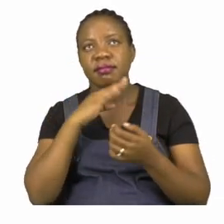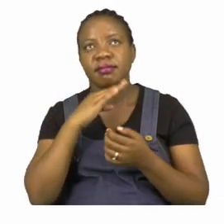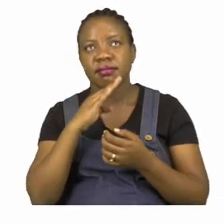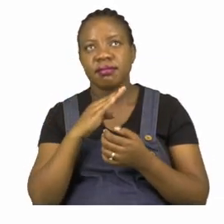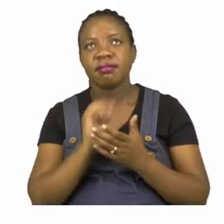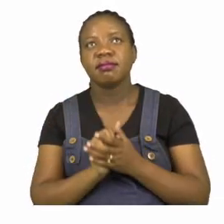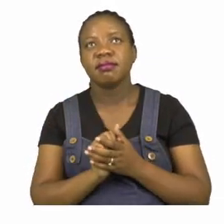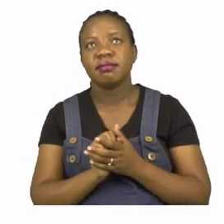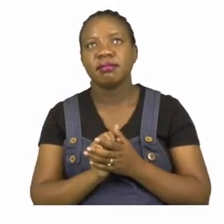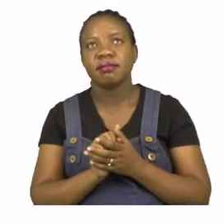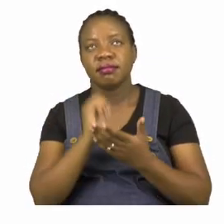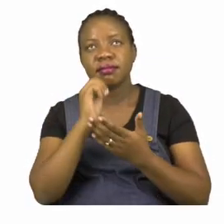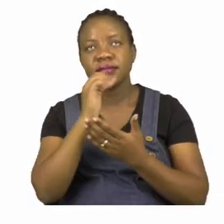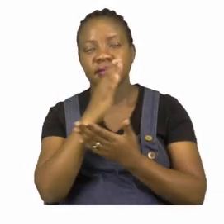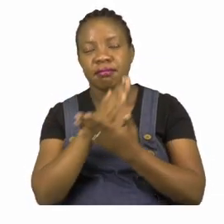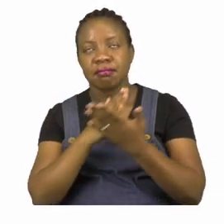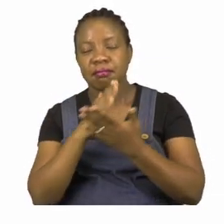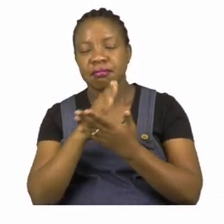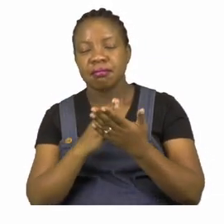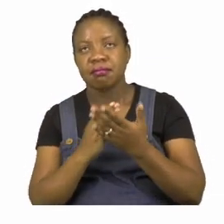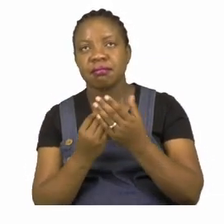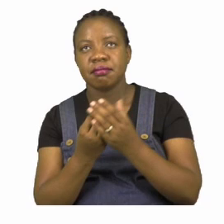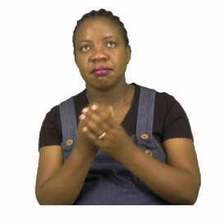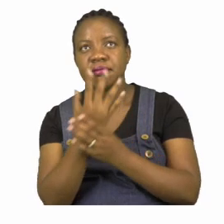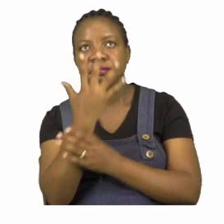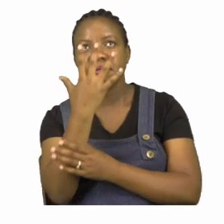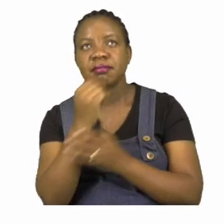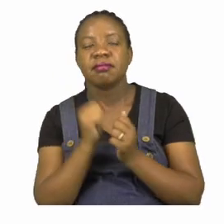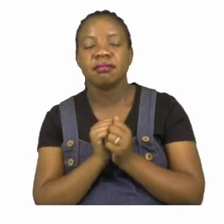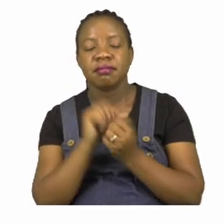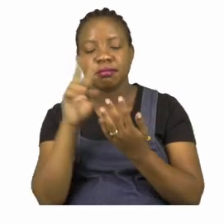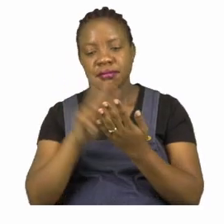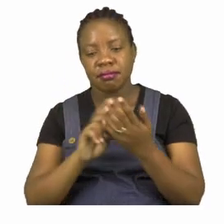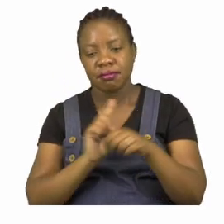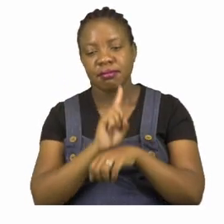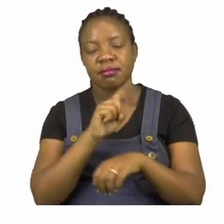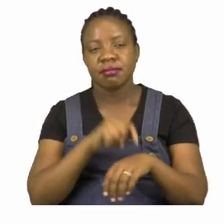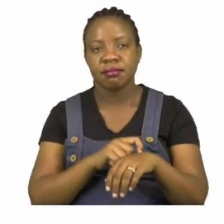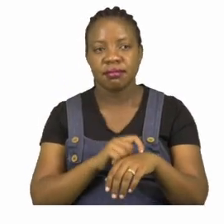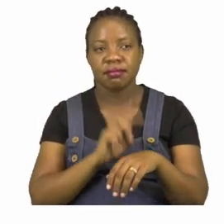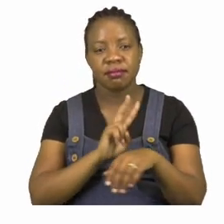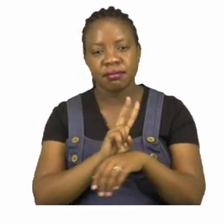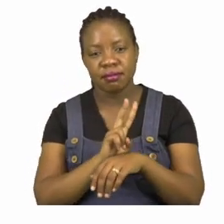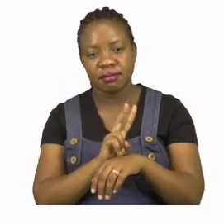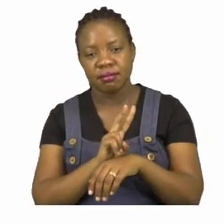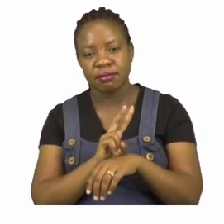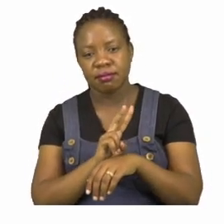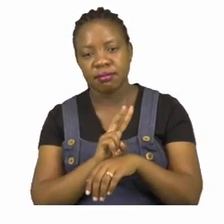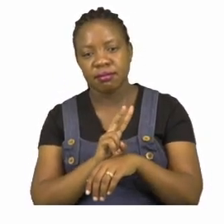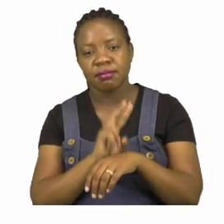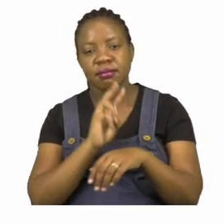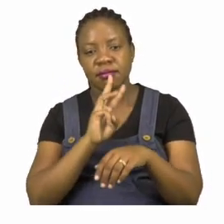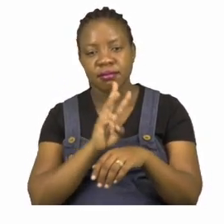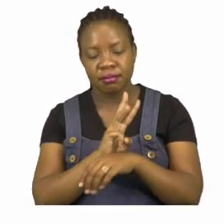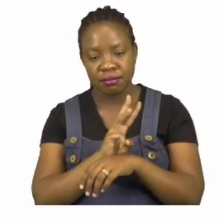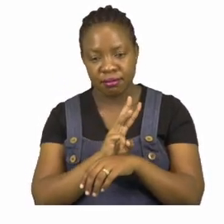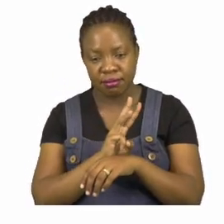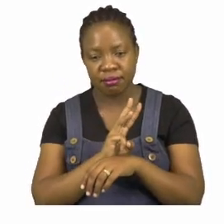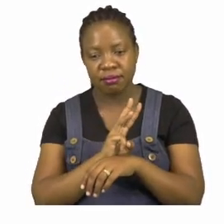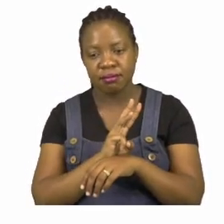plant. We're going to read it together for a first time, and then the second time and the third you will do by